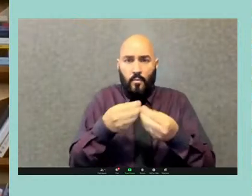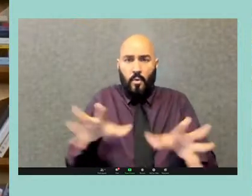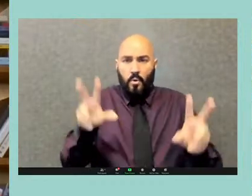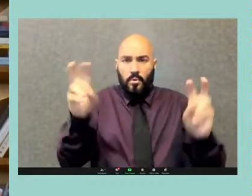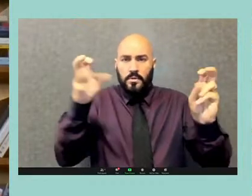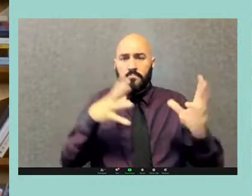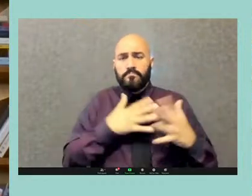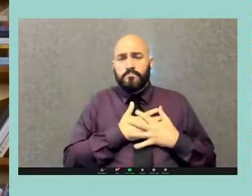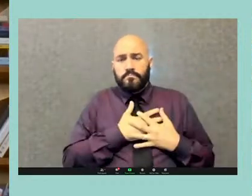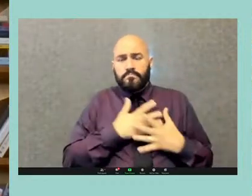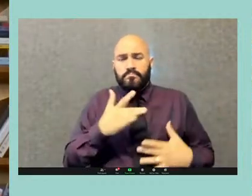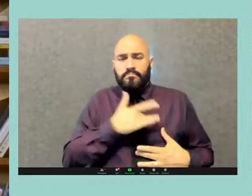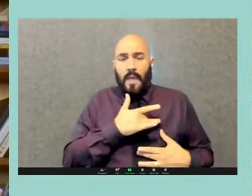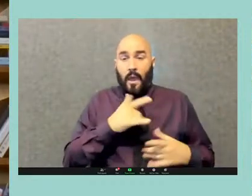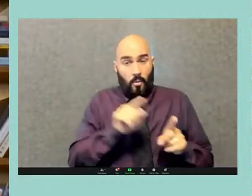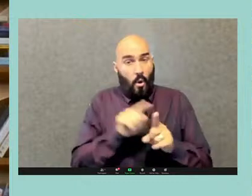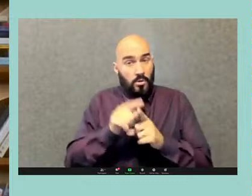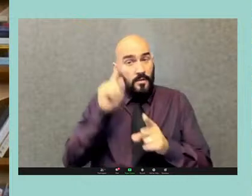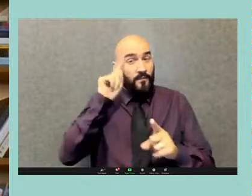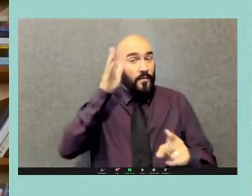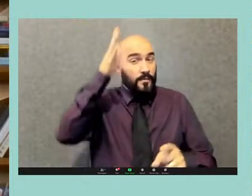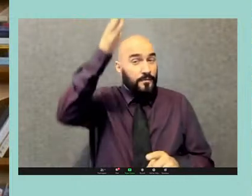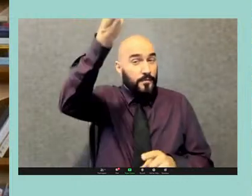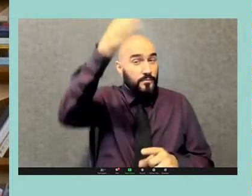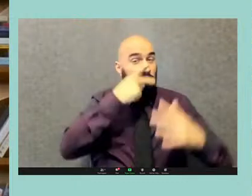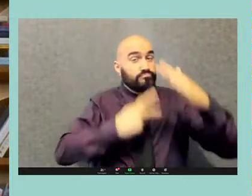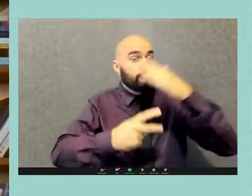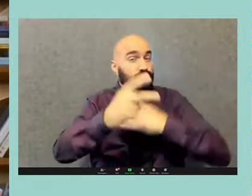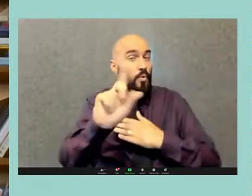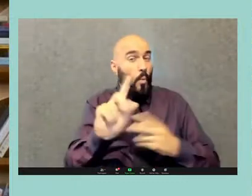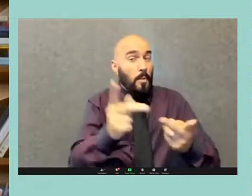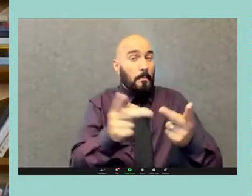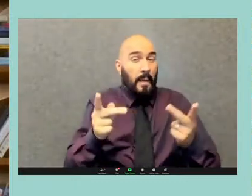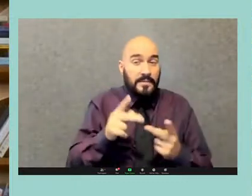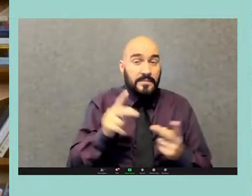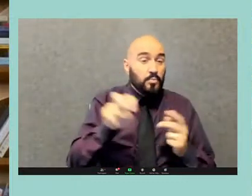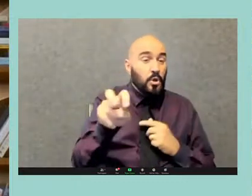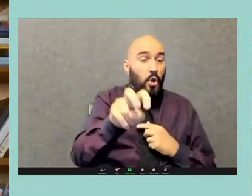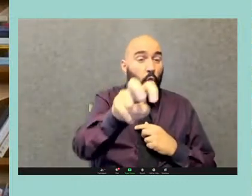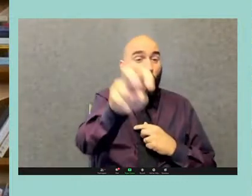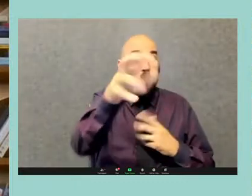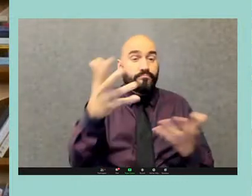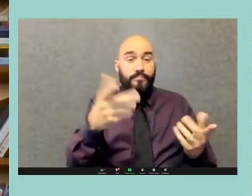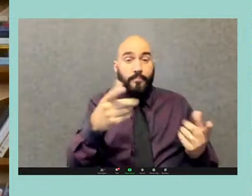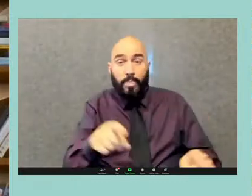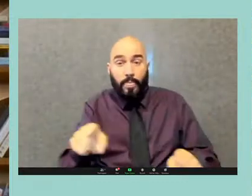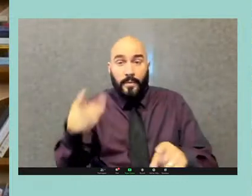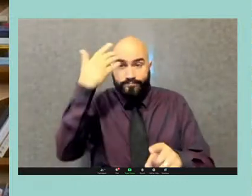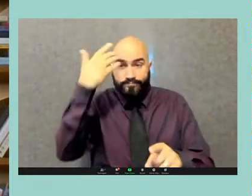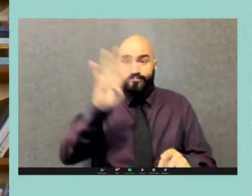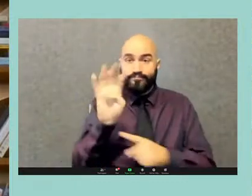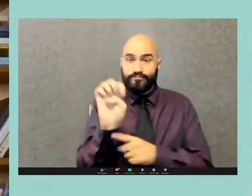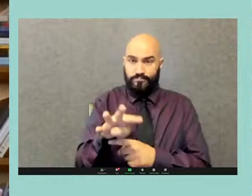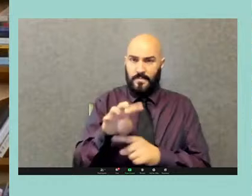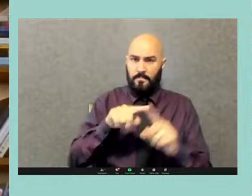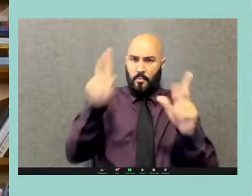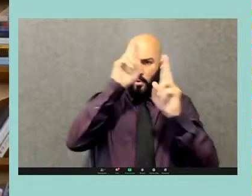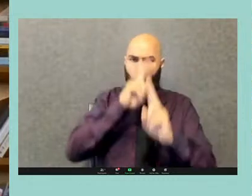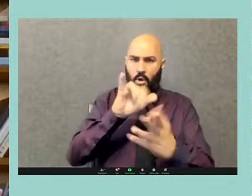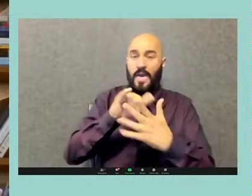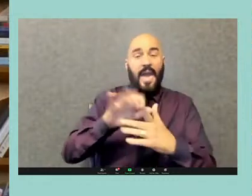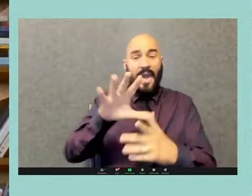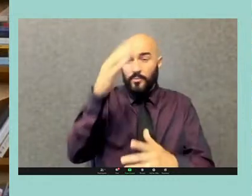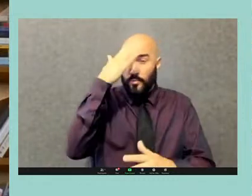unknown places and experiences that lie ahead, affirming that truth ever present